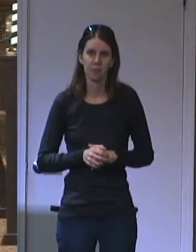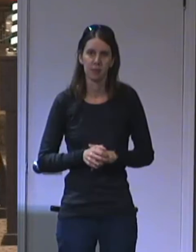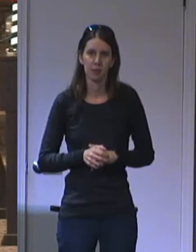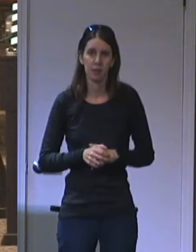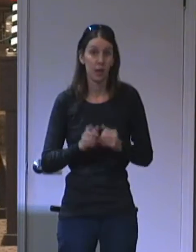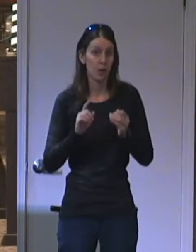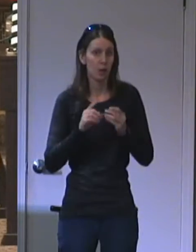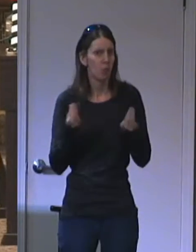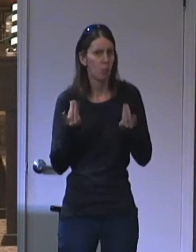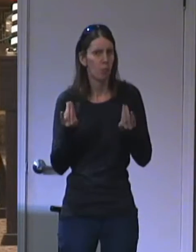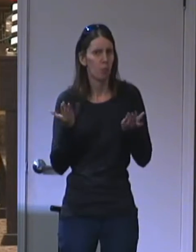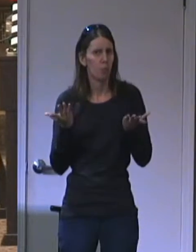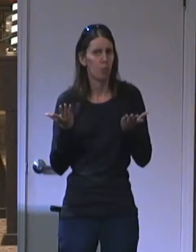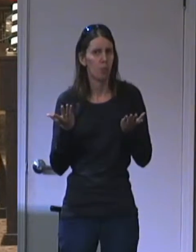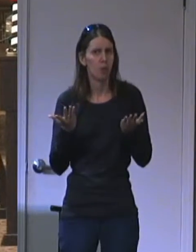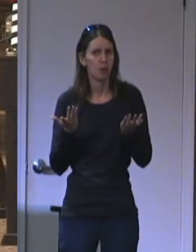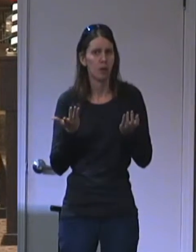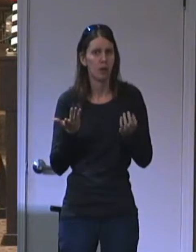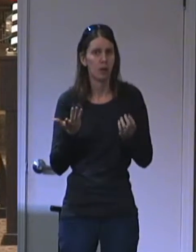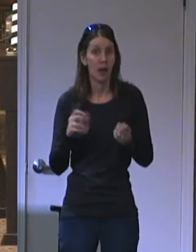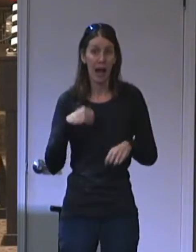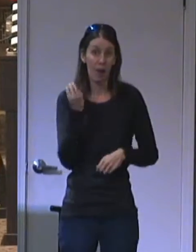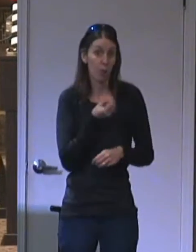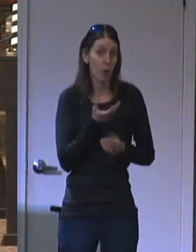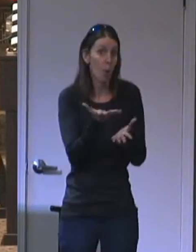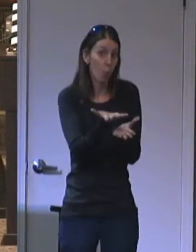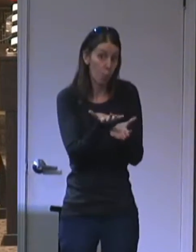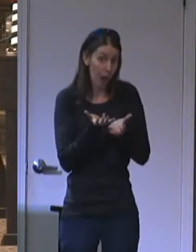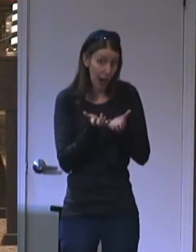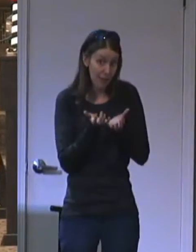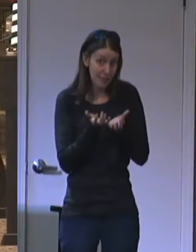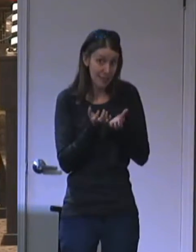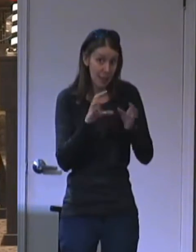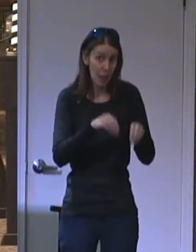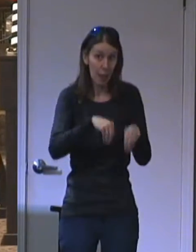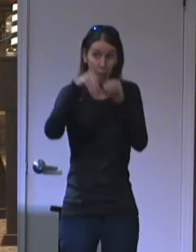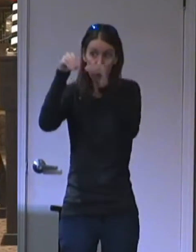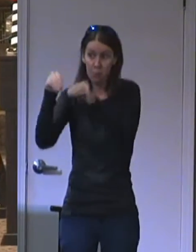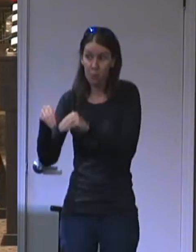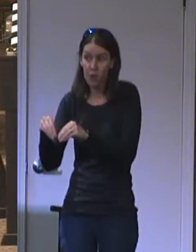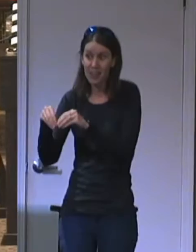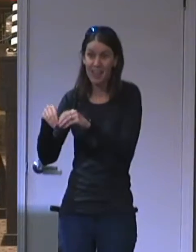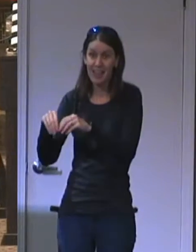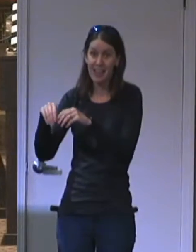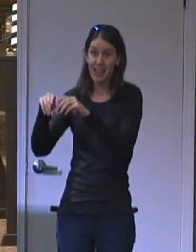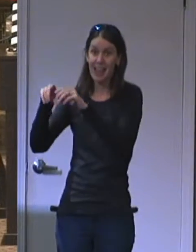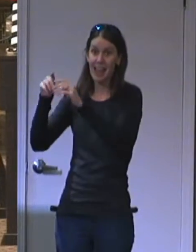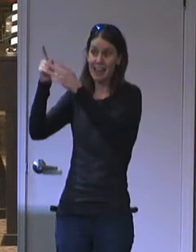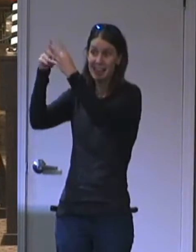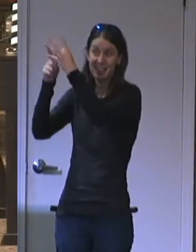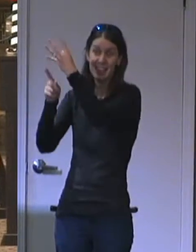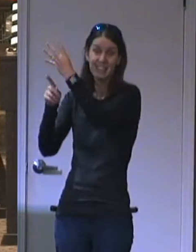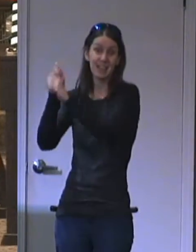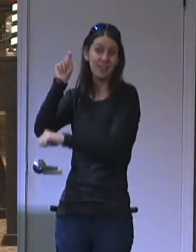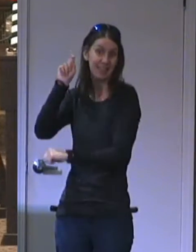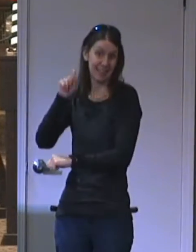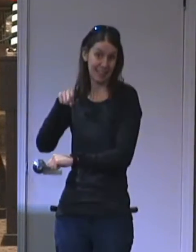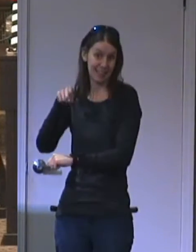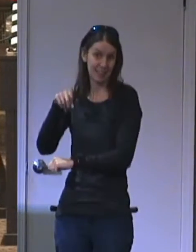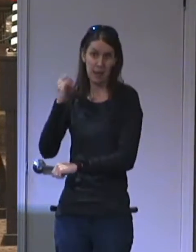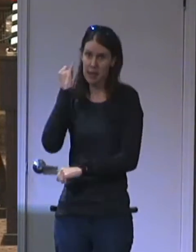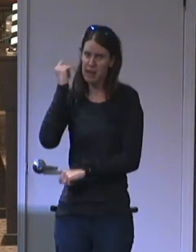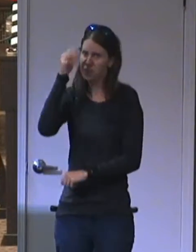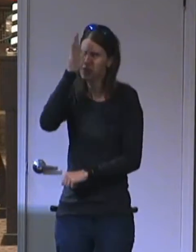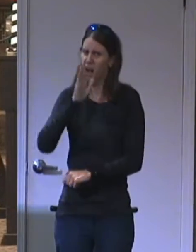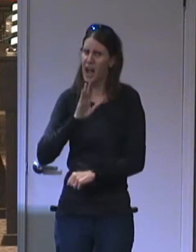And so what we begin to do is we begin to take our wants and put them up here in this needs list. And if